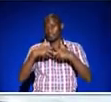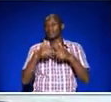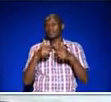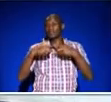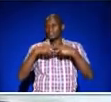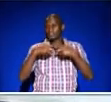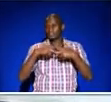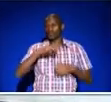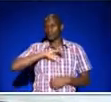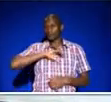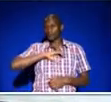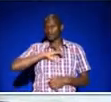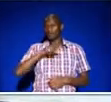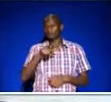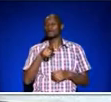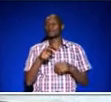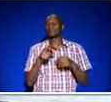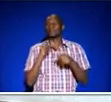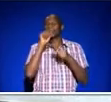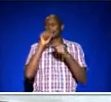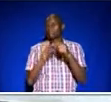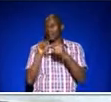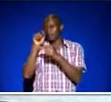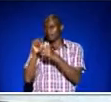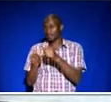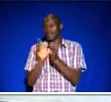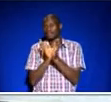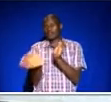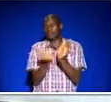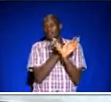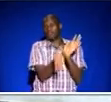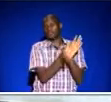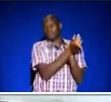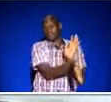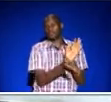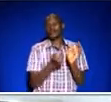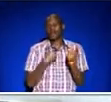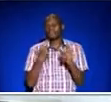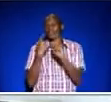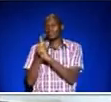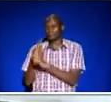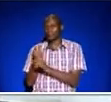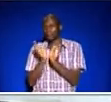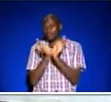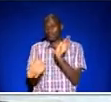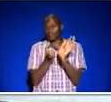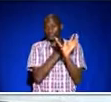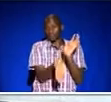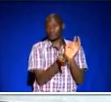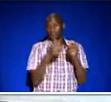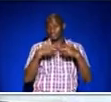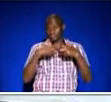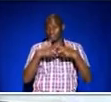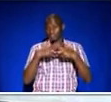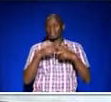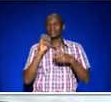Physics in its own is again divided into branches. There'll be different branches of physics